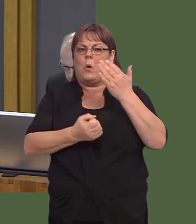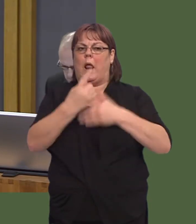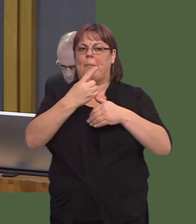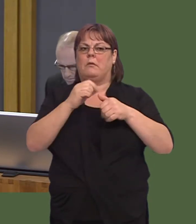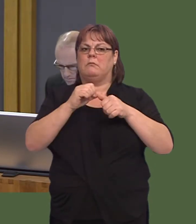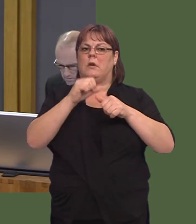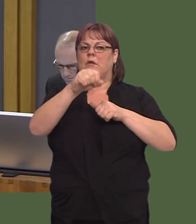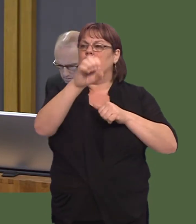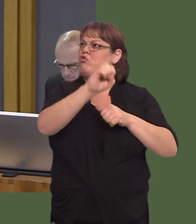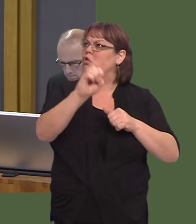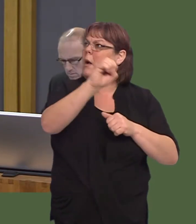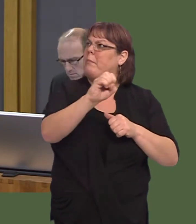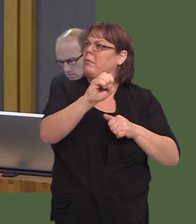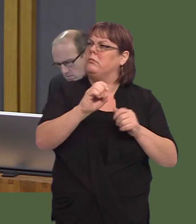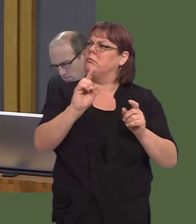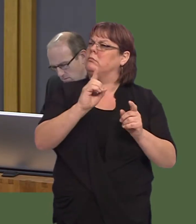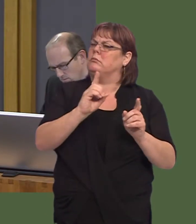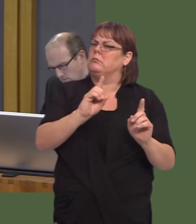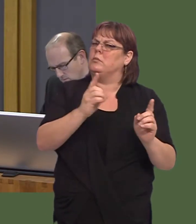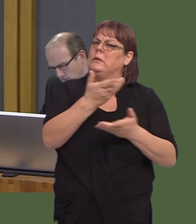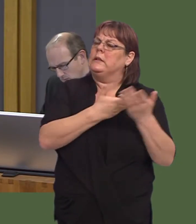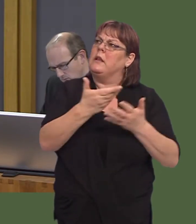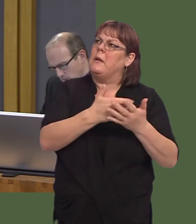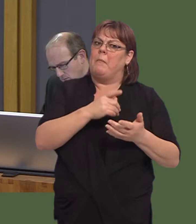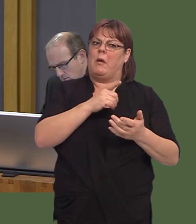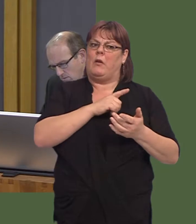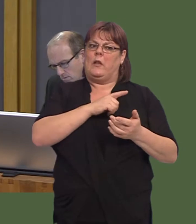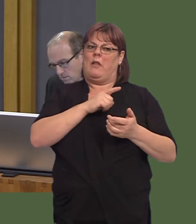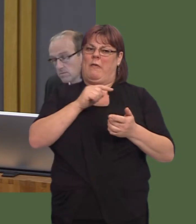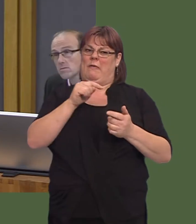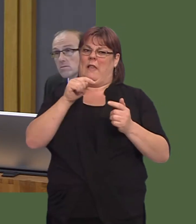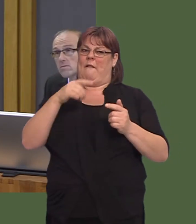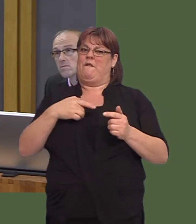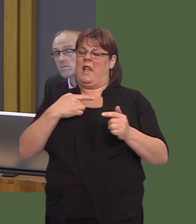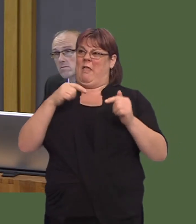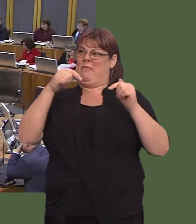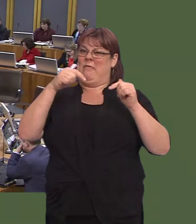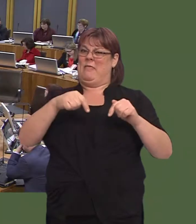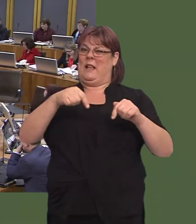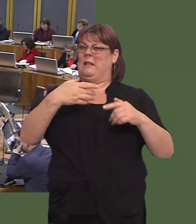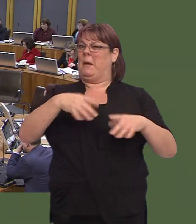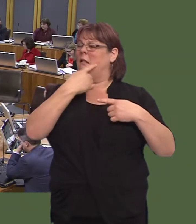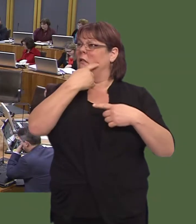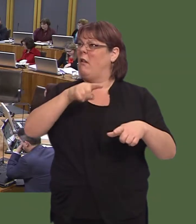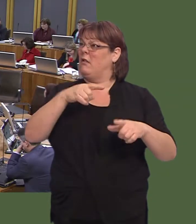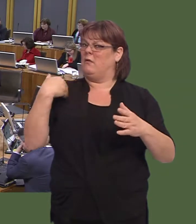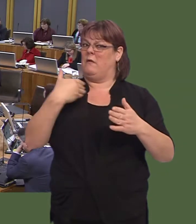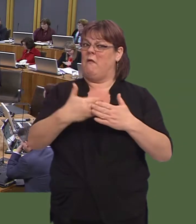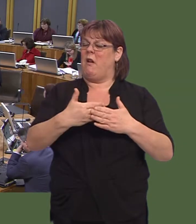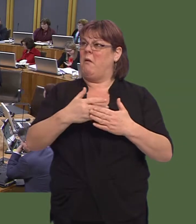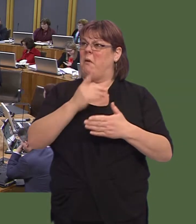within the health sector in Wales that this is one area which is being neglected somewhat at the moment. We simply can't afford that to